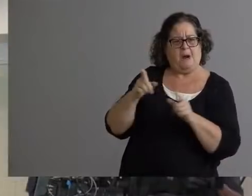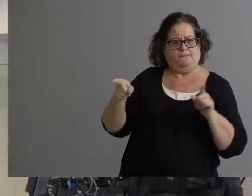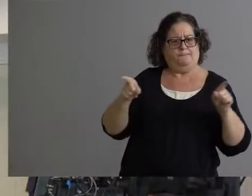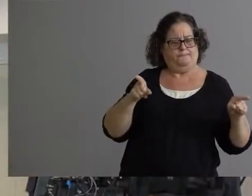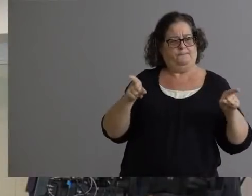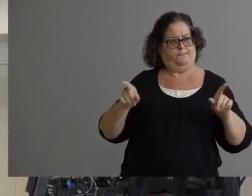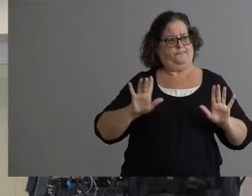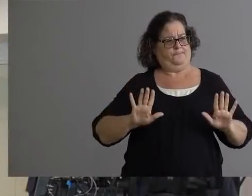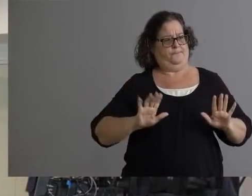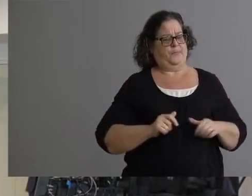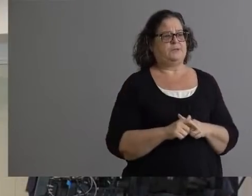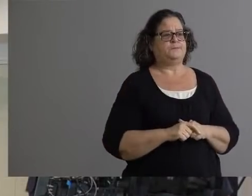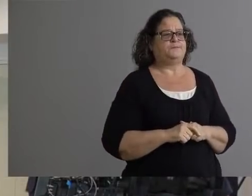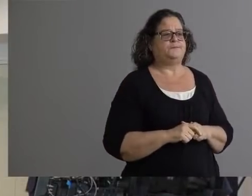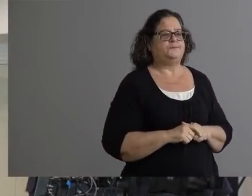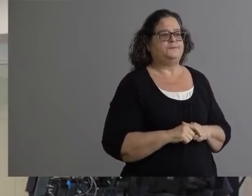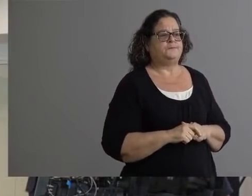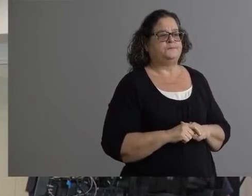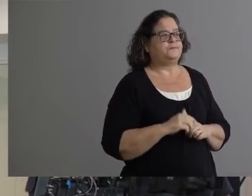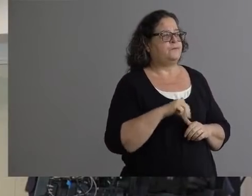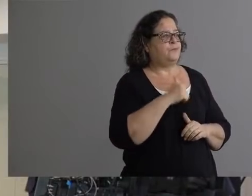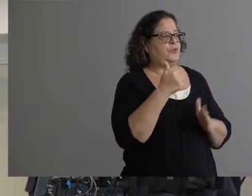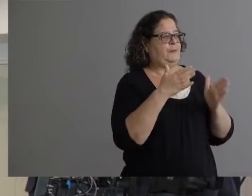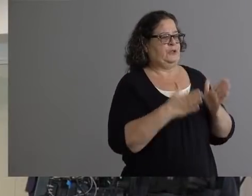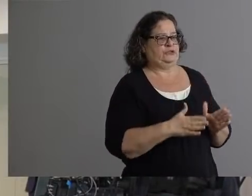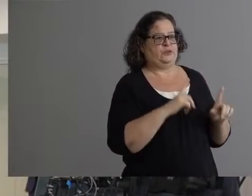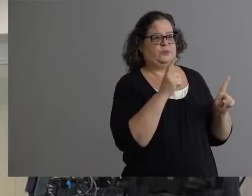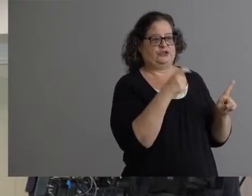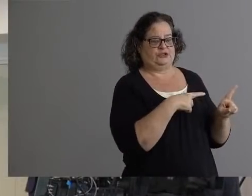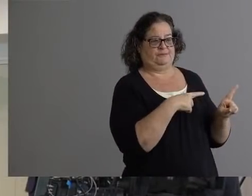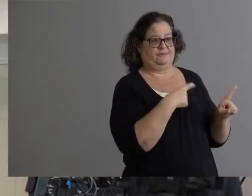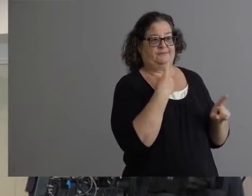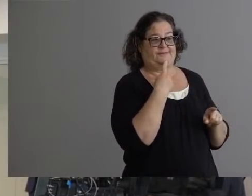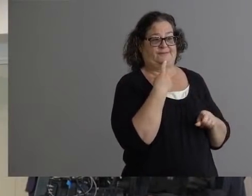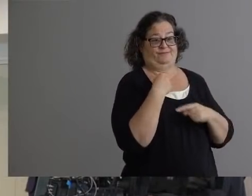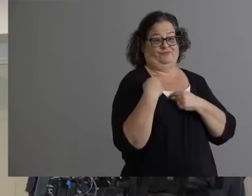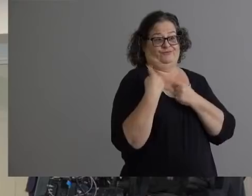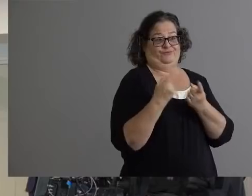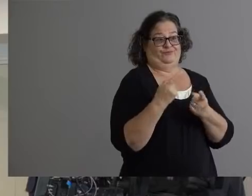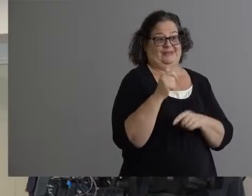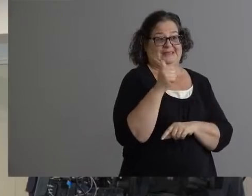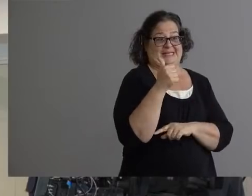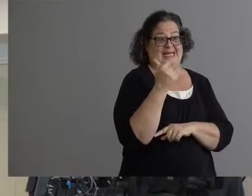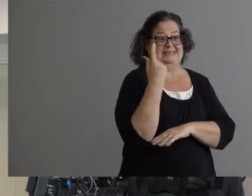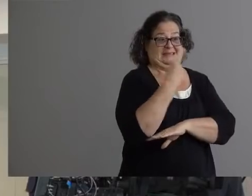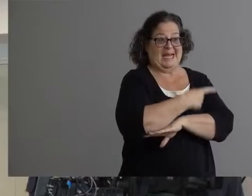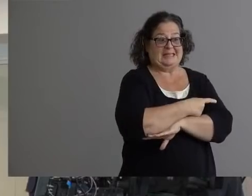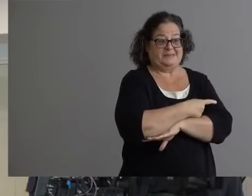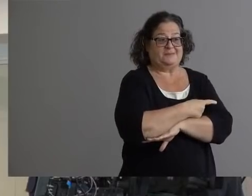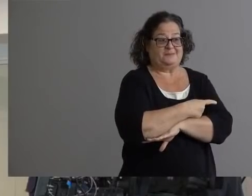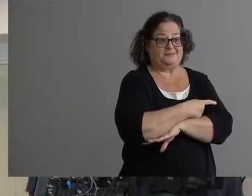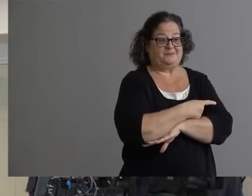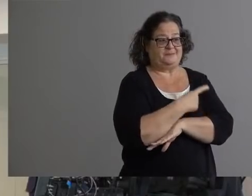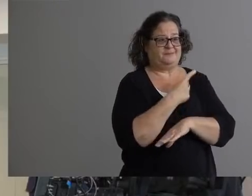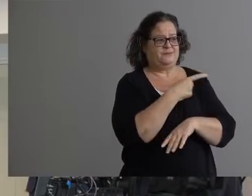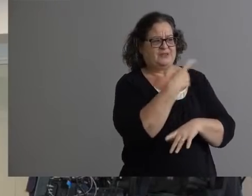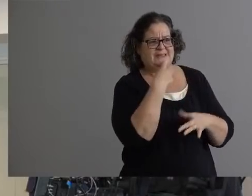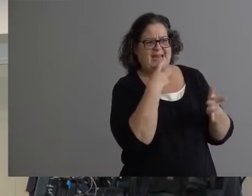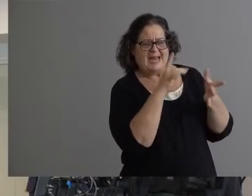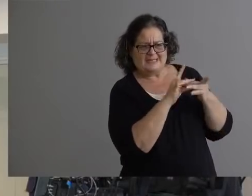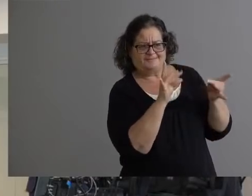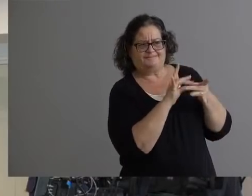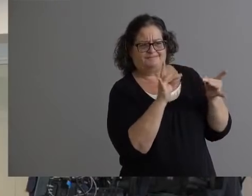Hi, Nicole. Governor, it's been 10 days since Arizona has heard from you publicly. Access to you and Dr. Christ